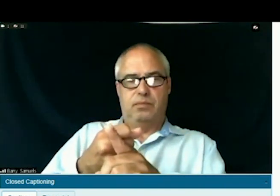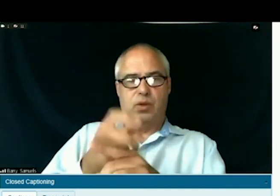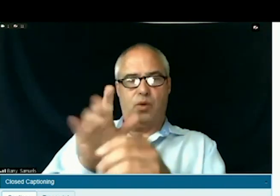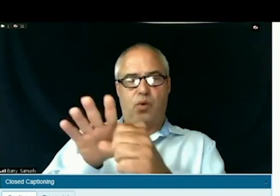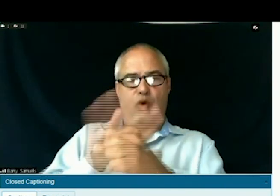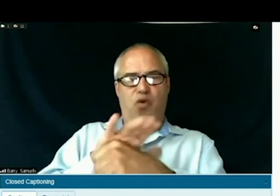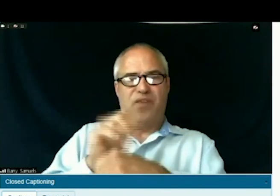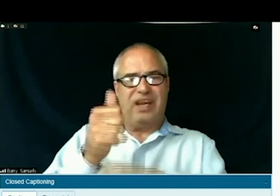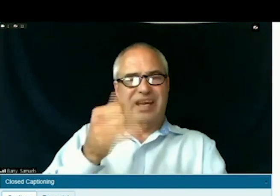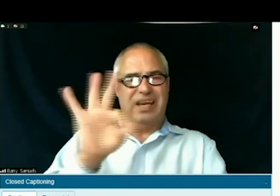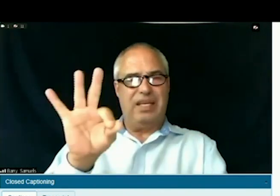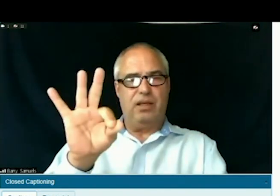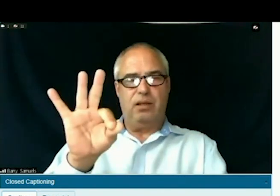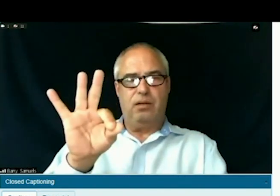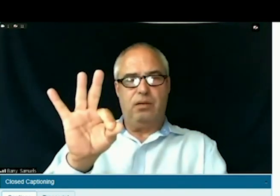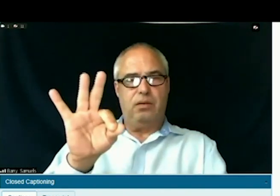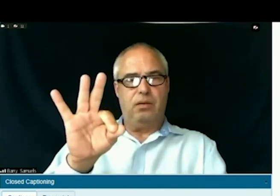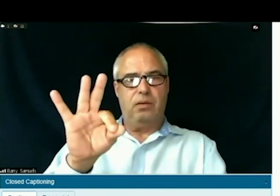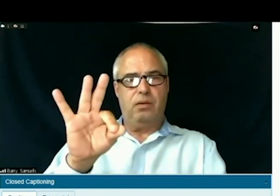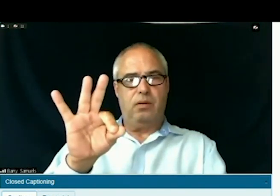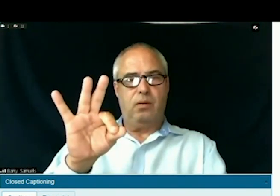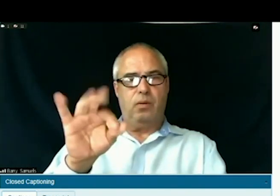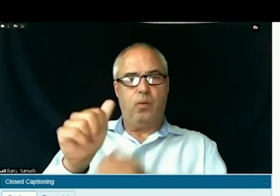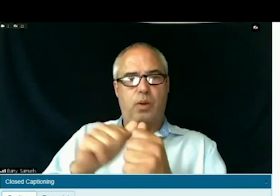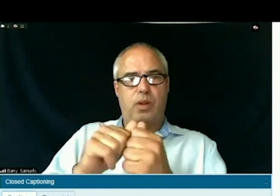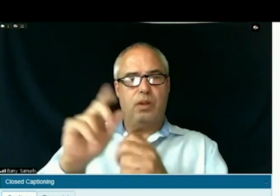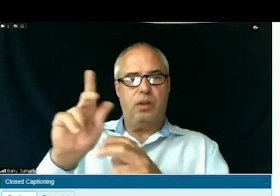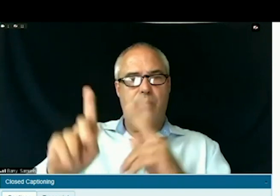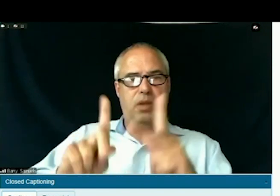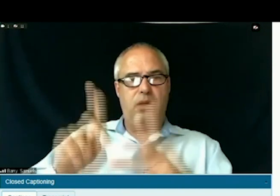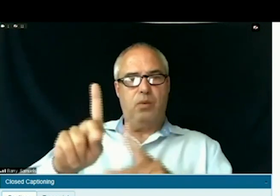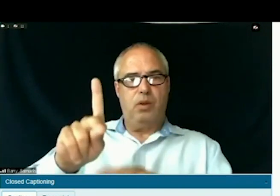COVID-19 on persons with disabilities?